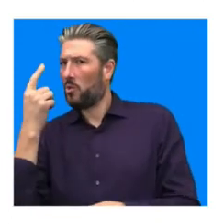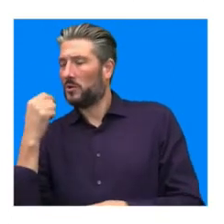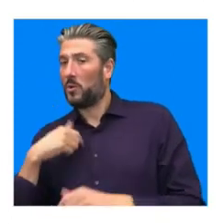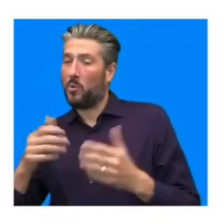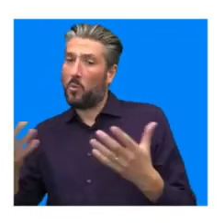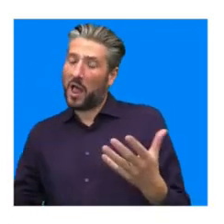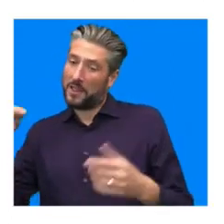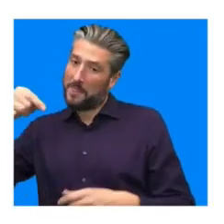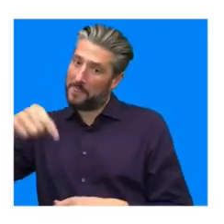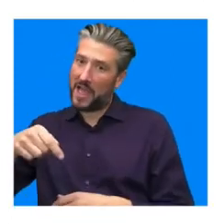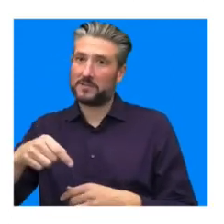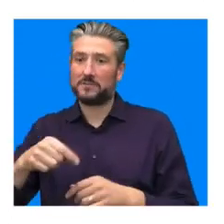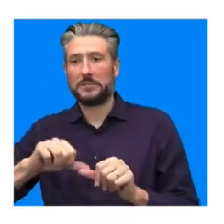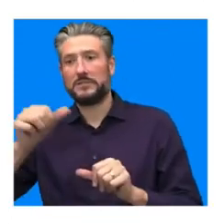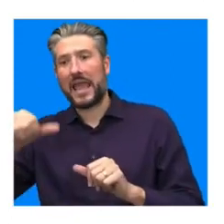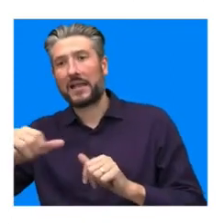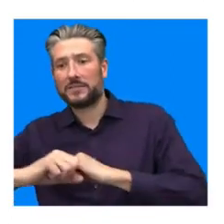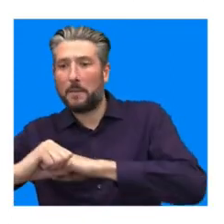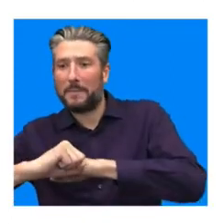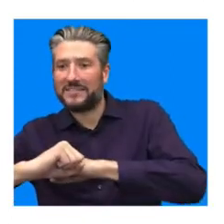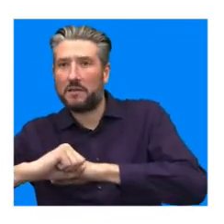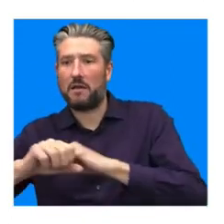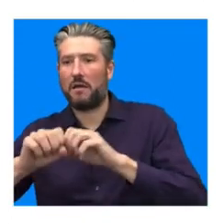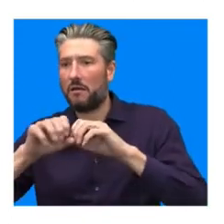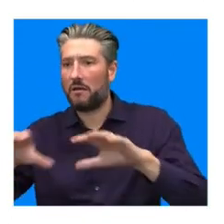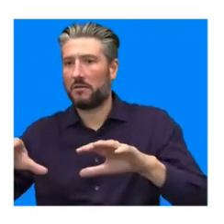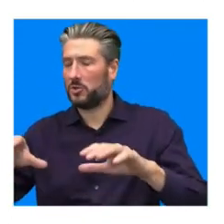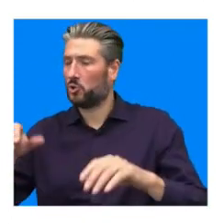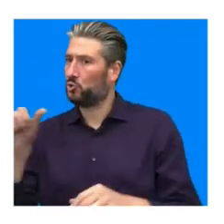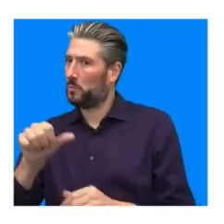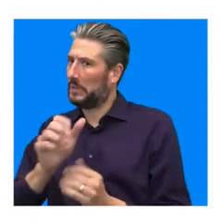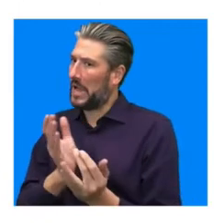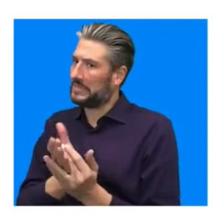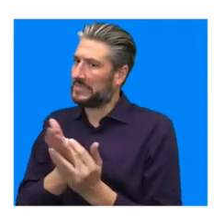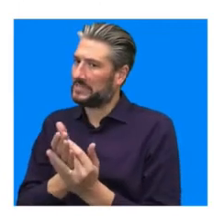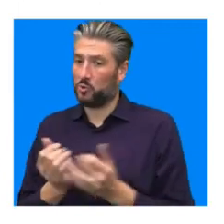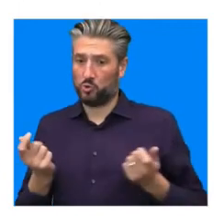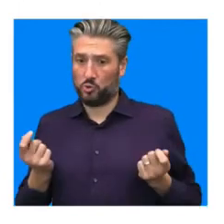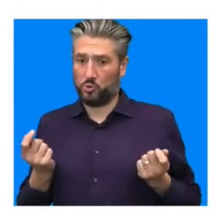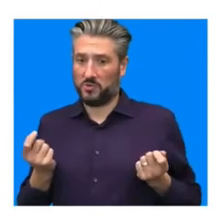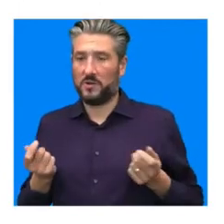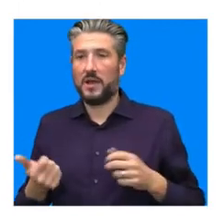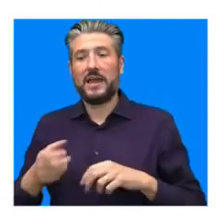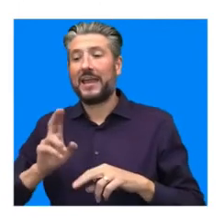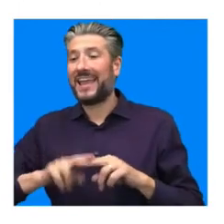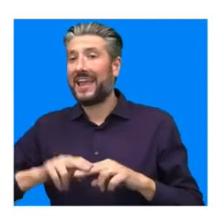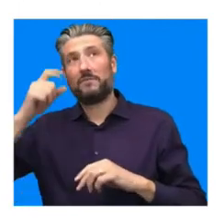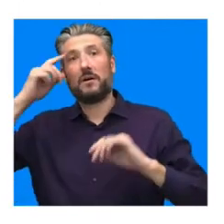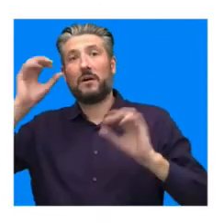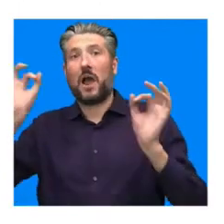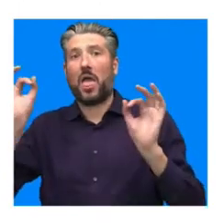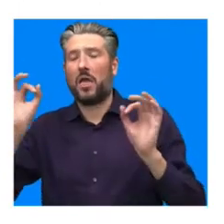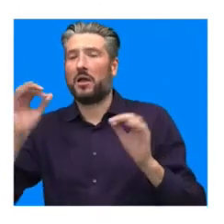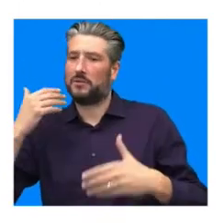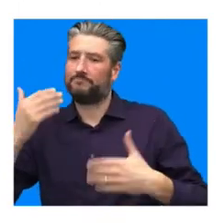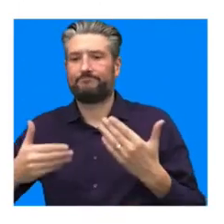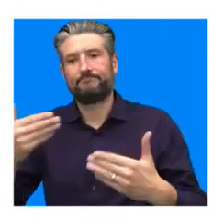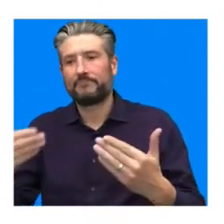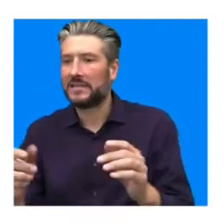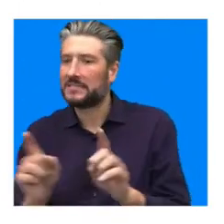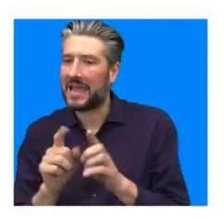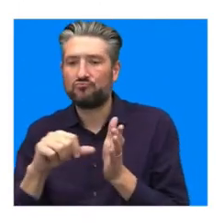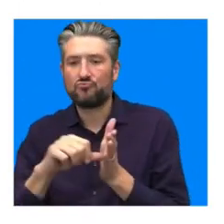media accessible as soon as possible, we're going to be stuck in that same problem, the problem that any